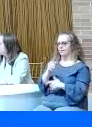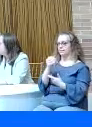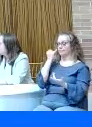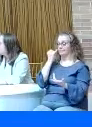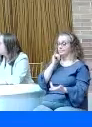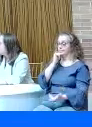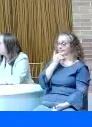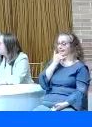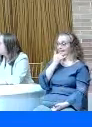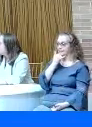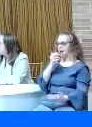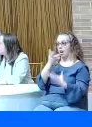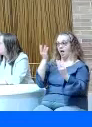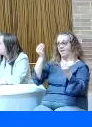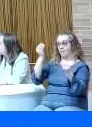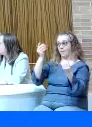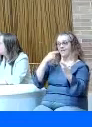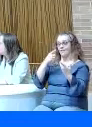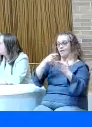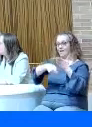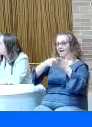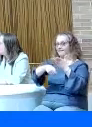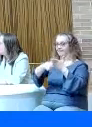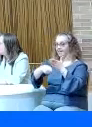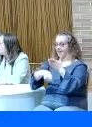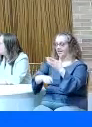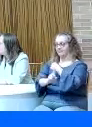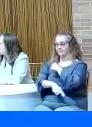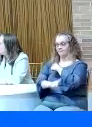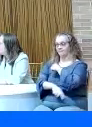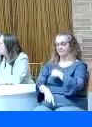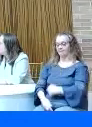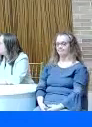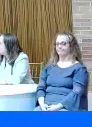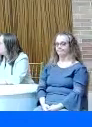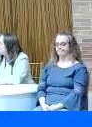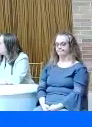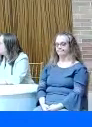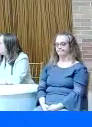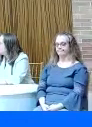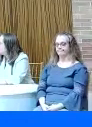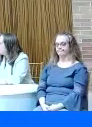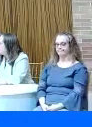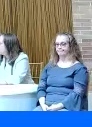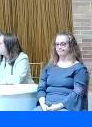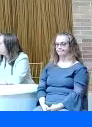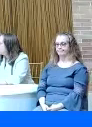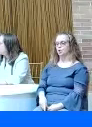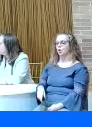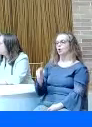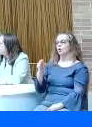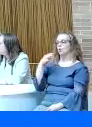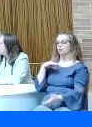there's a lot of money out there for fines so credit